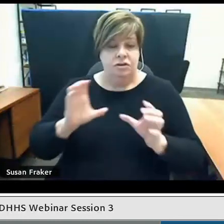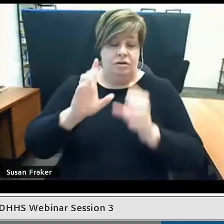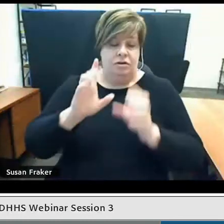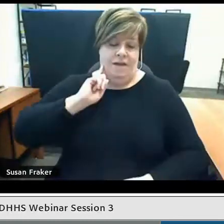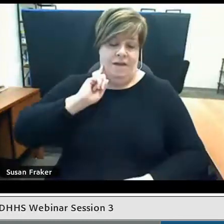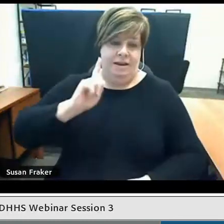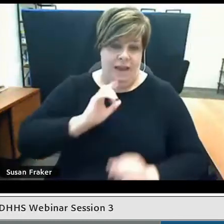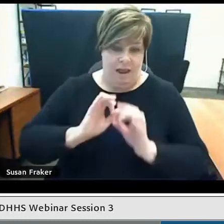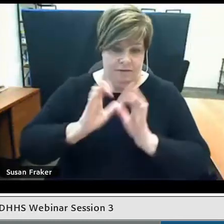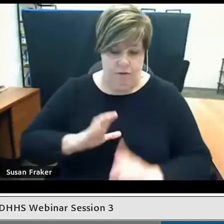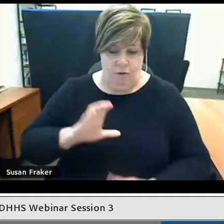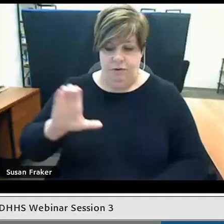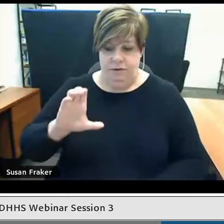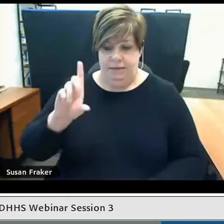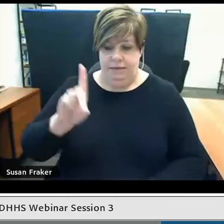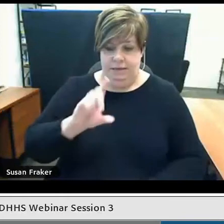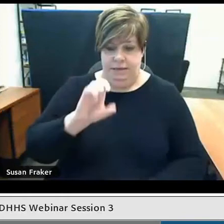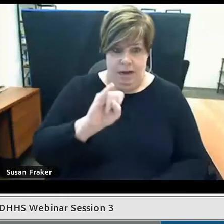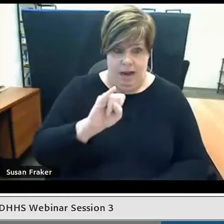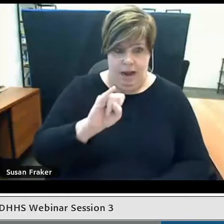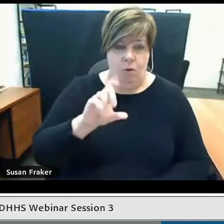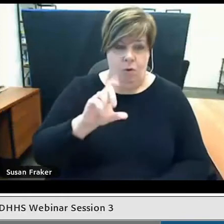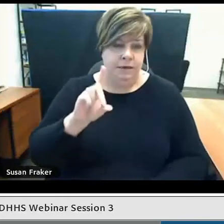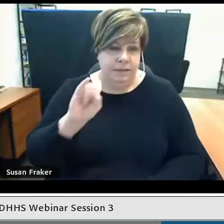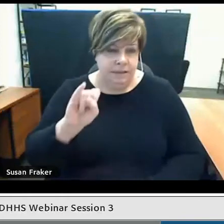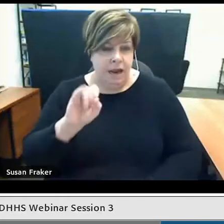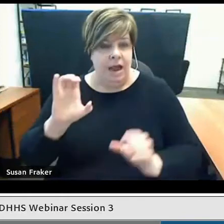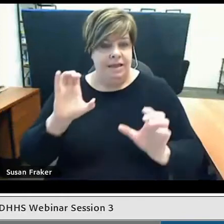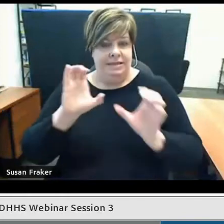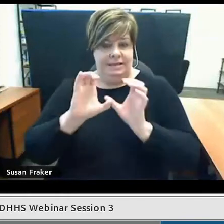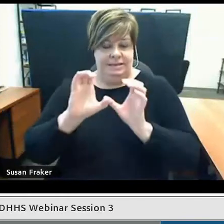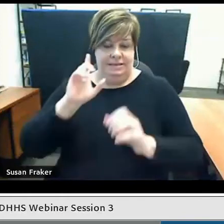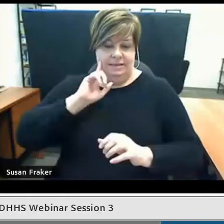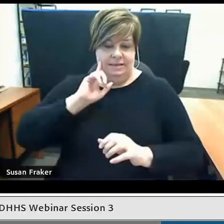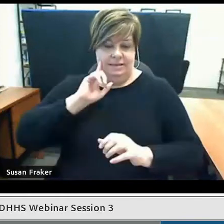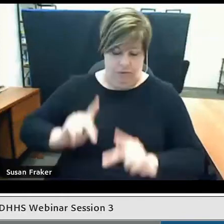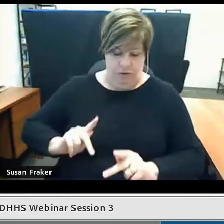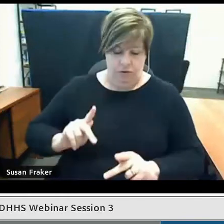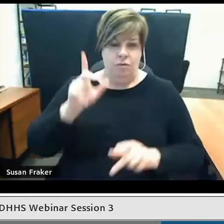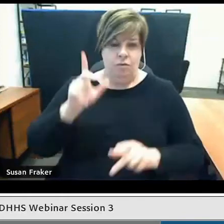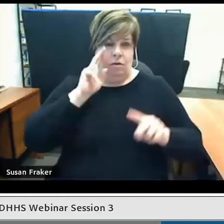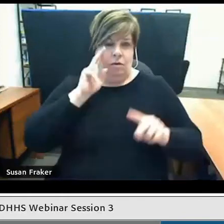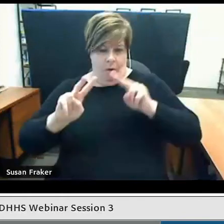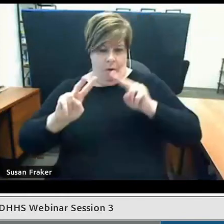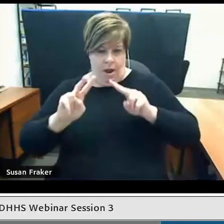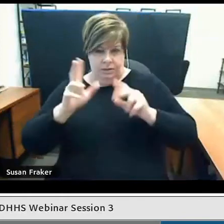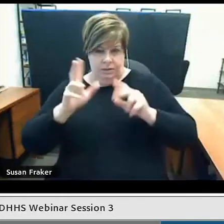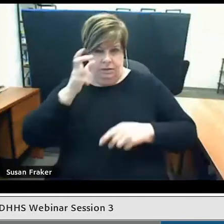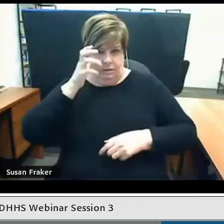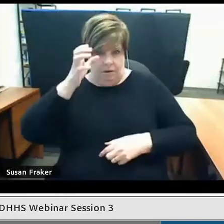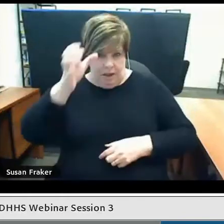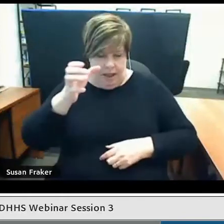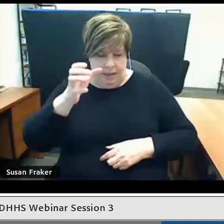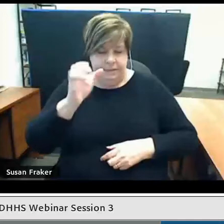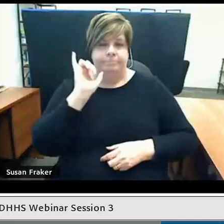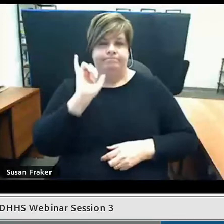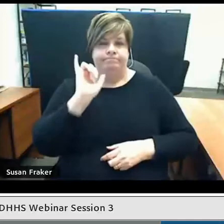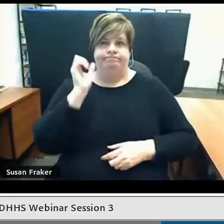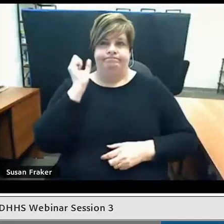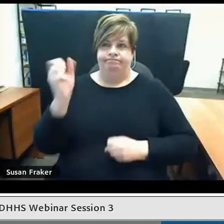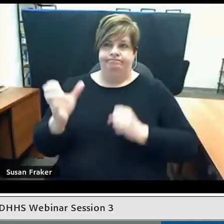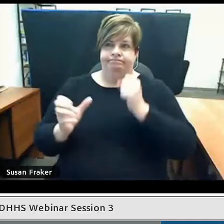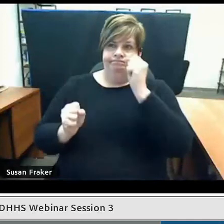interpreter, or CDI, or DI, a deaf individual who can take the concepts that you're explaining and break them down